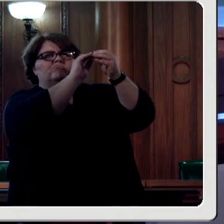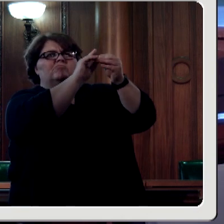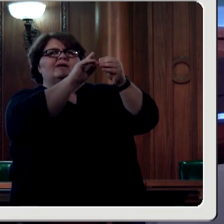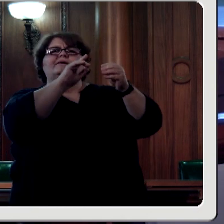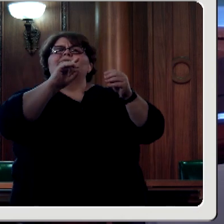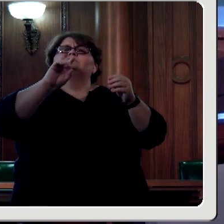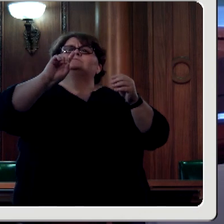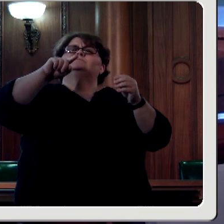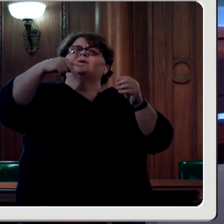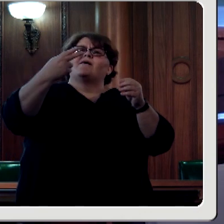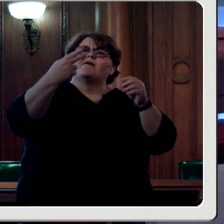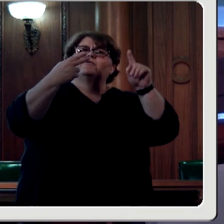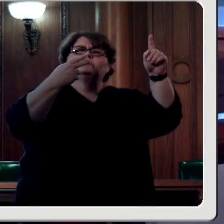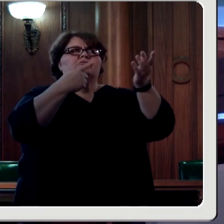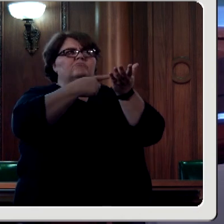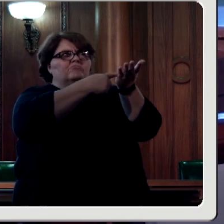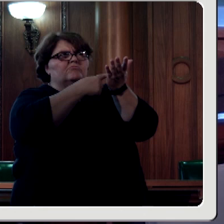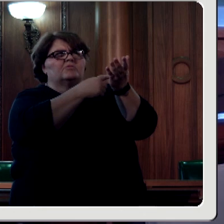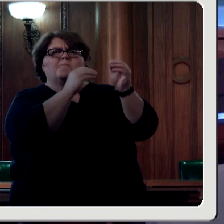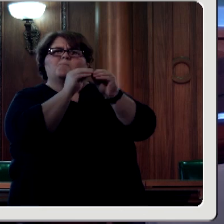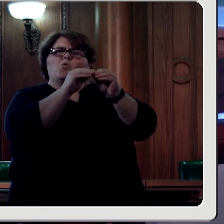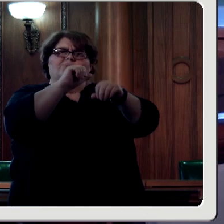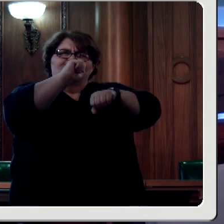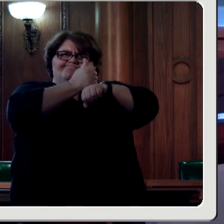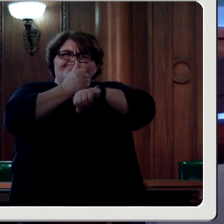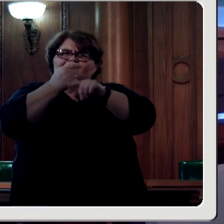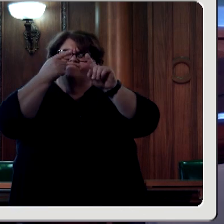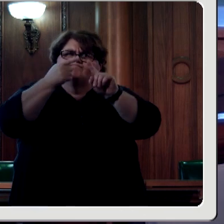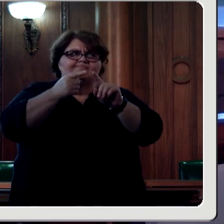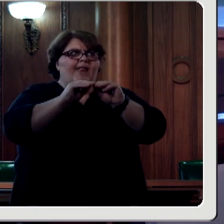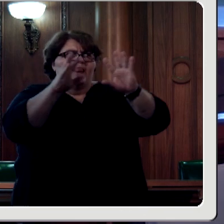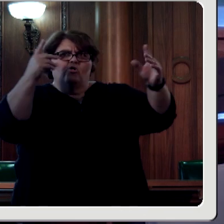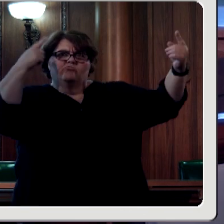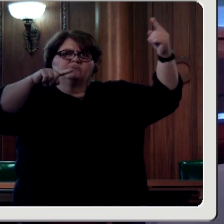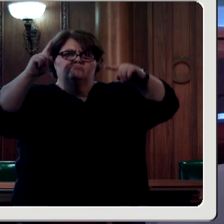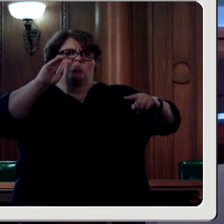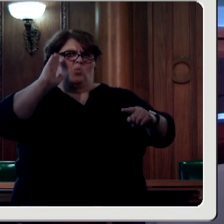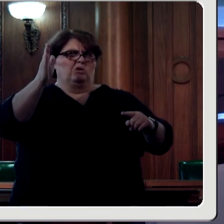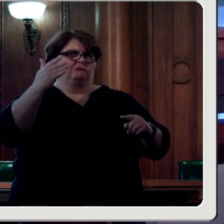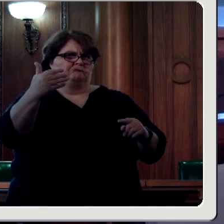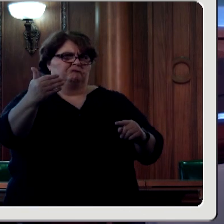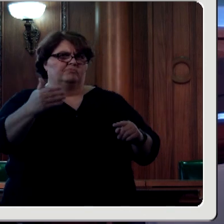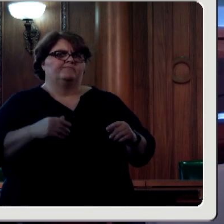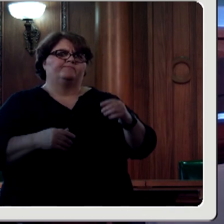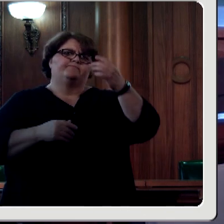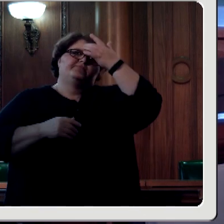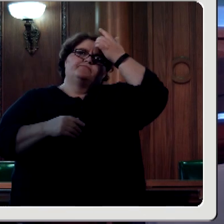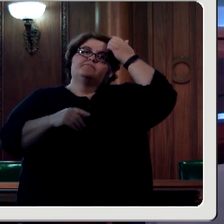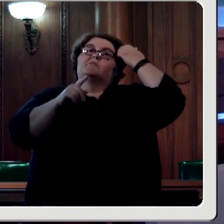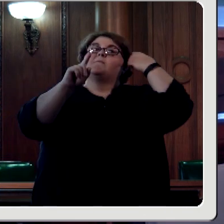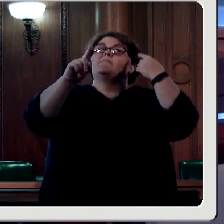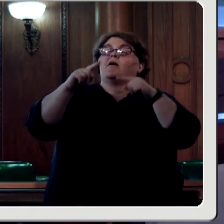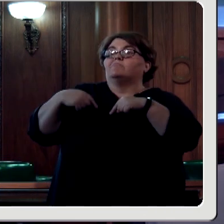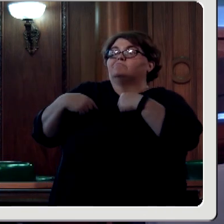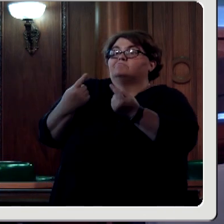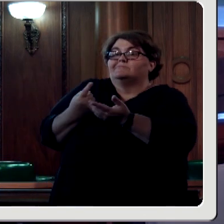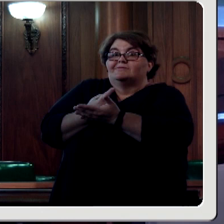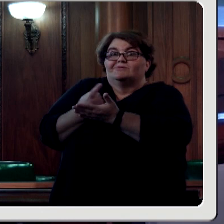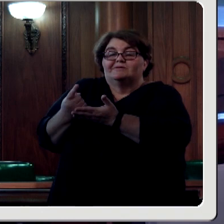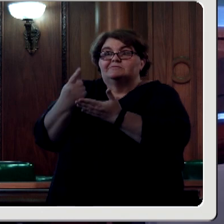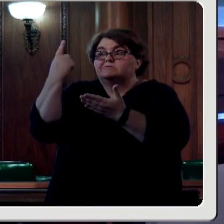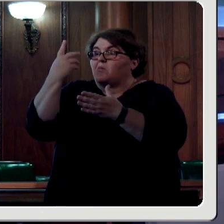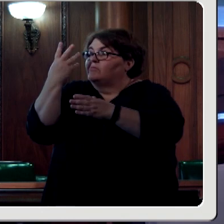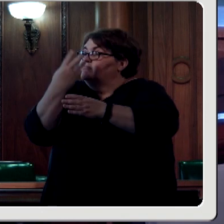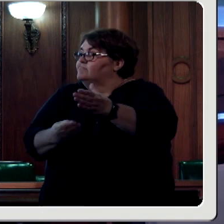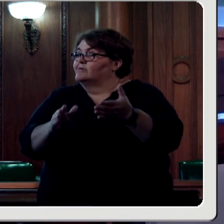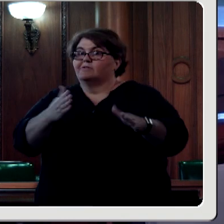no deaths, which we very appreciative of that, and for those who have lost a loved one, to